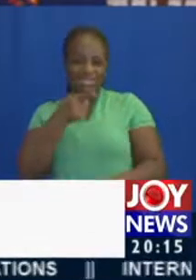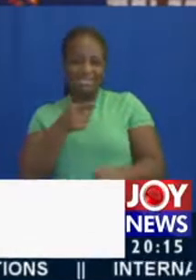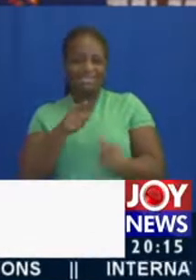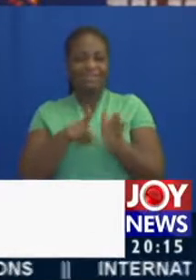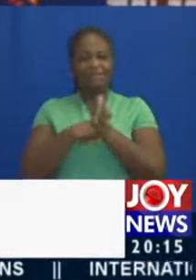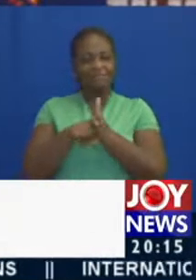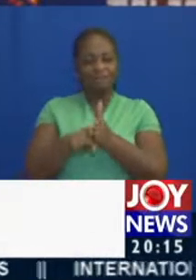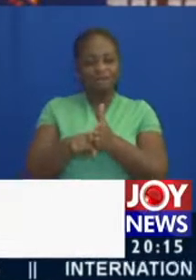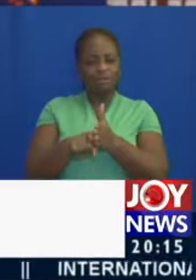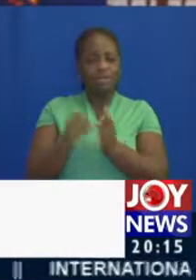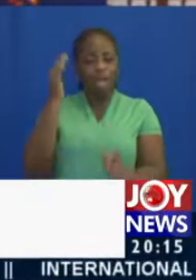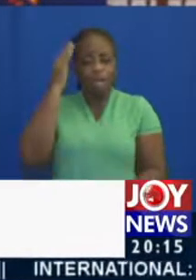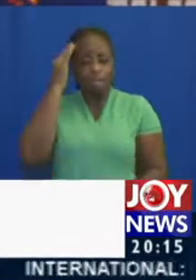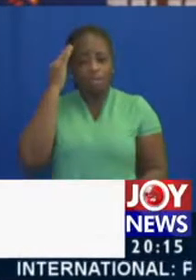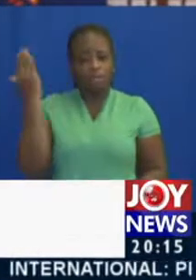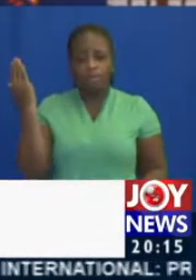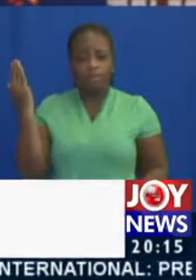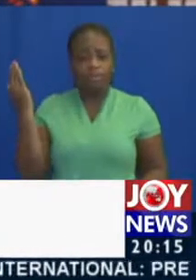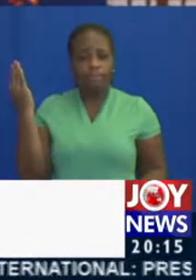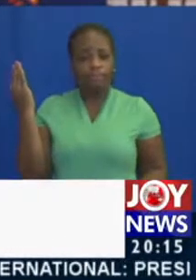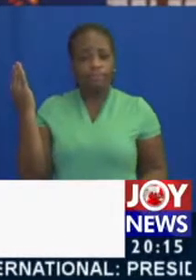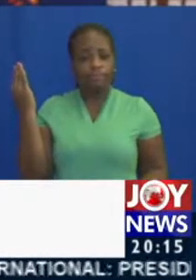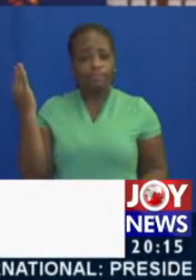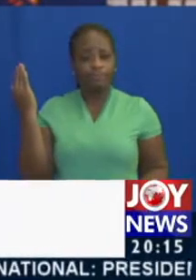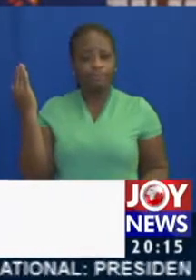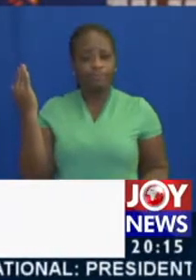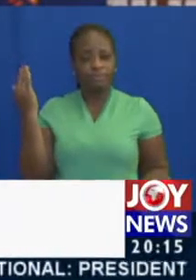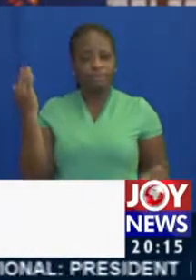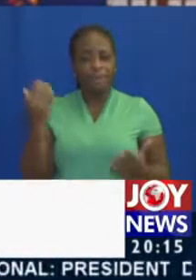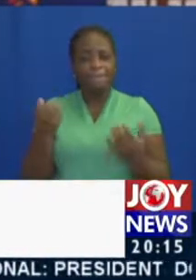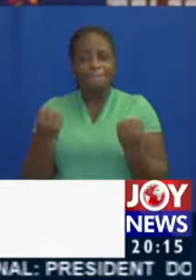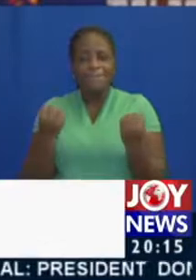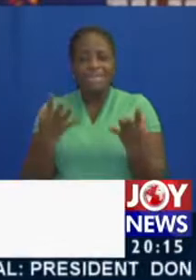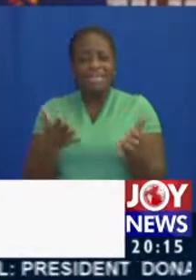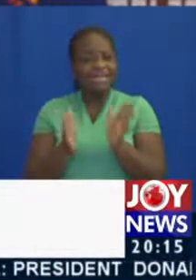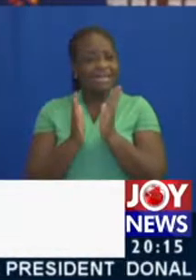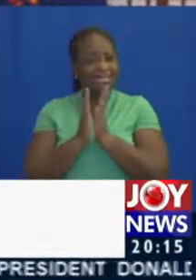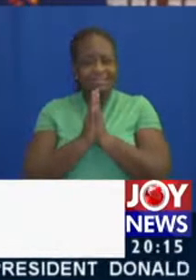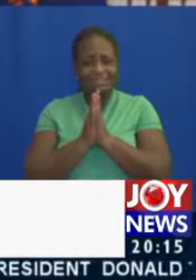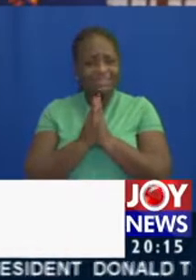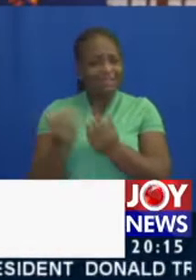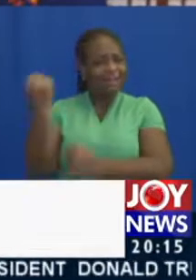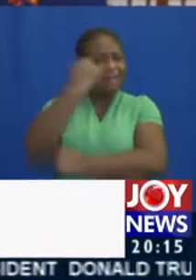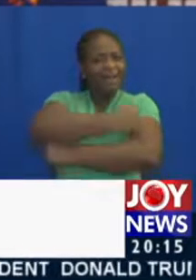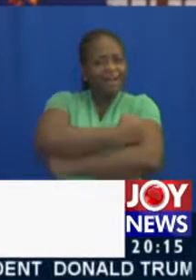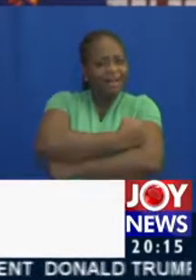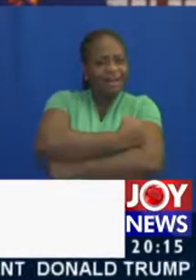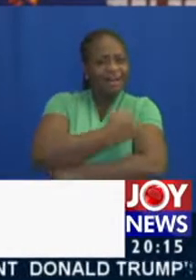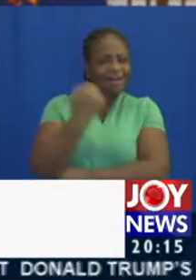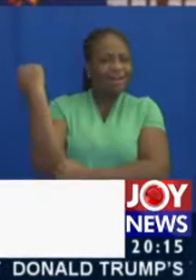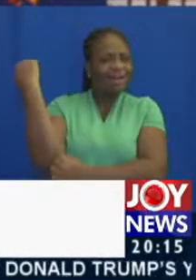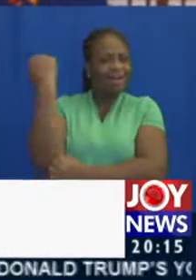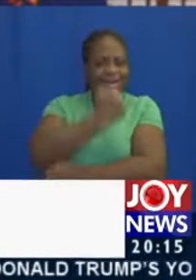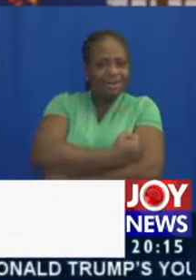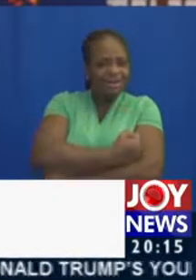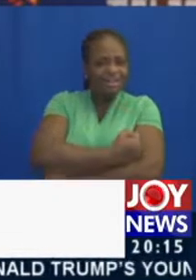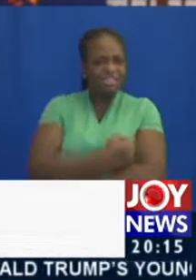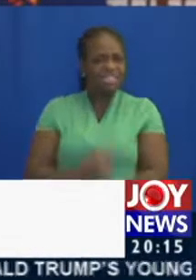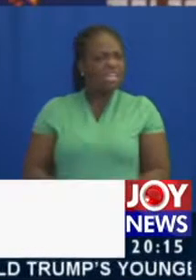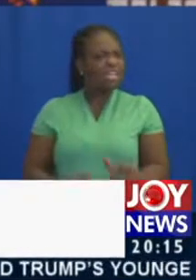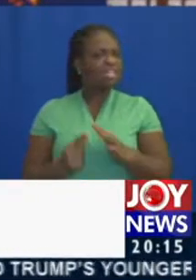I know many still ask whether our borders, especially our international